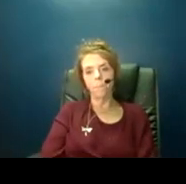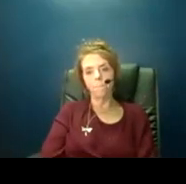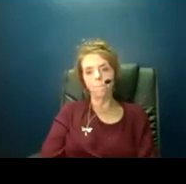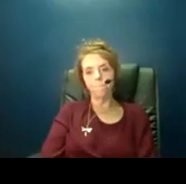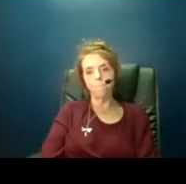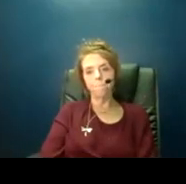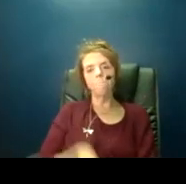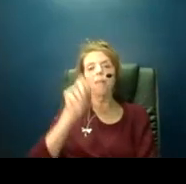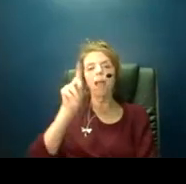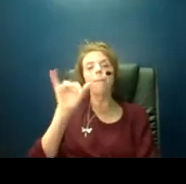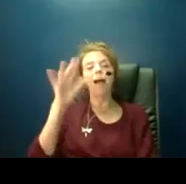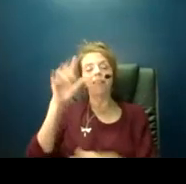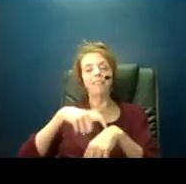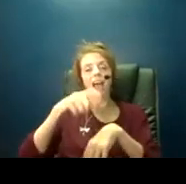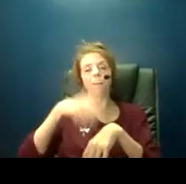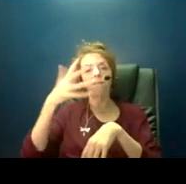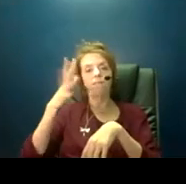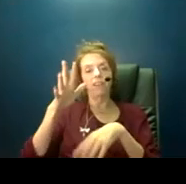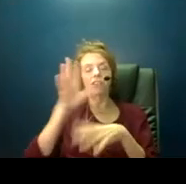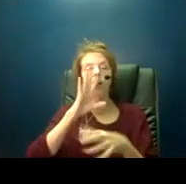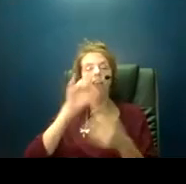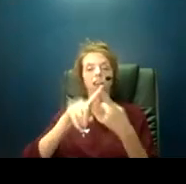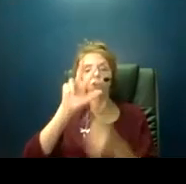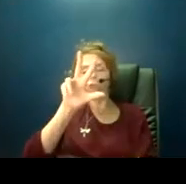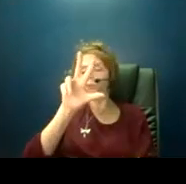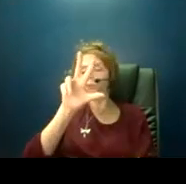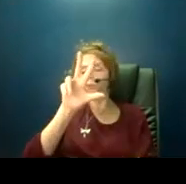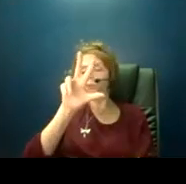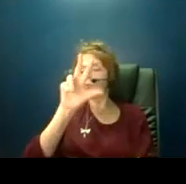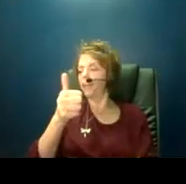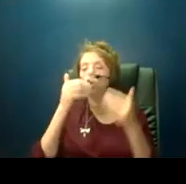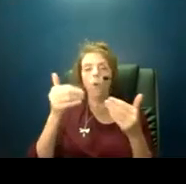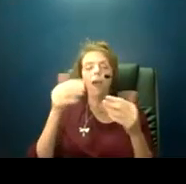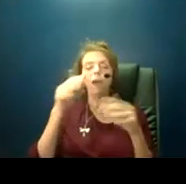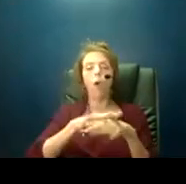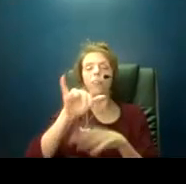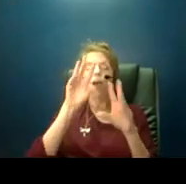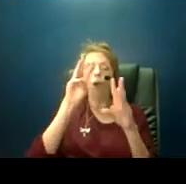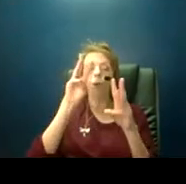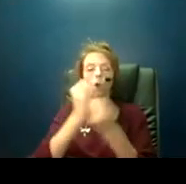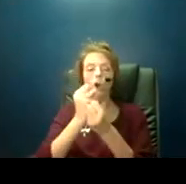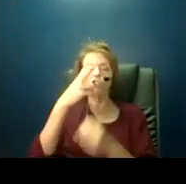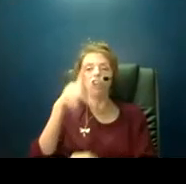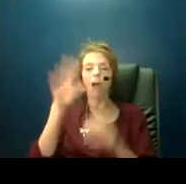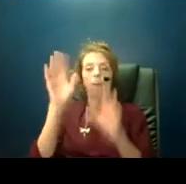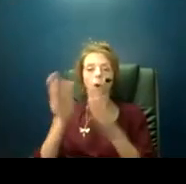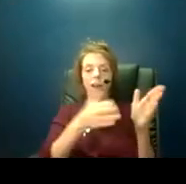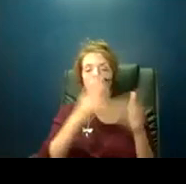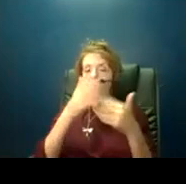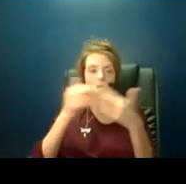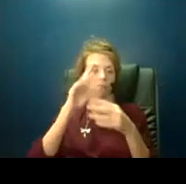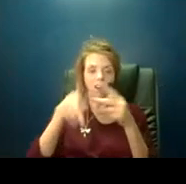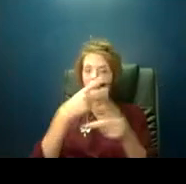by the time I'm done talking till 3:10, go ahead on that workshop organizer chart, whatever your art form is,